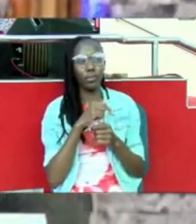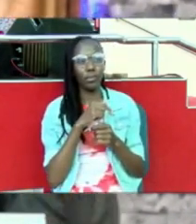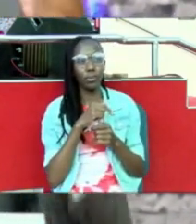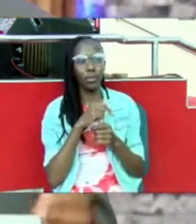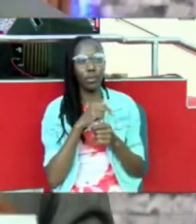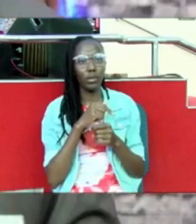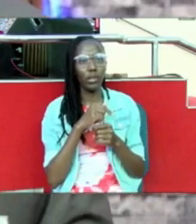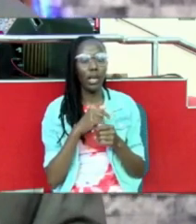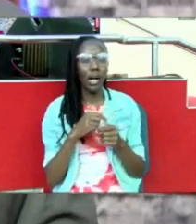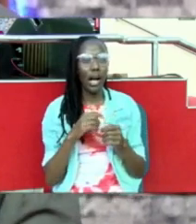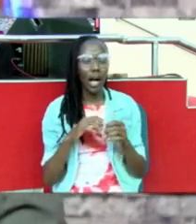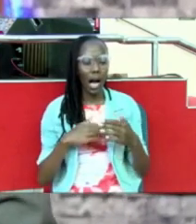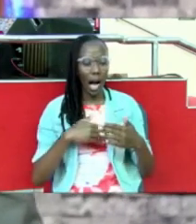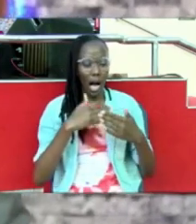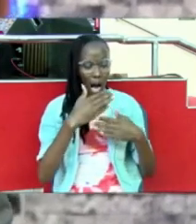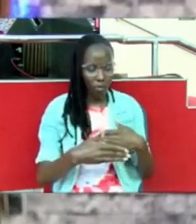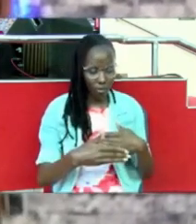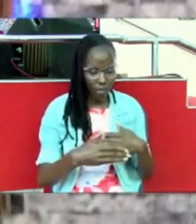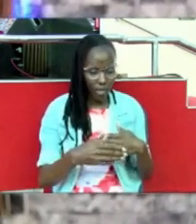After testing,